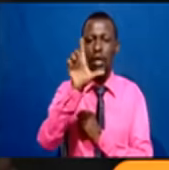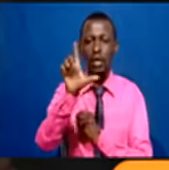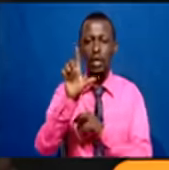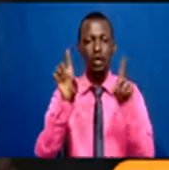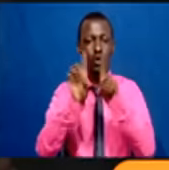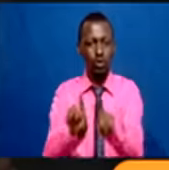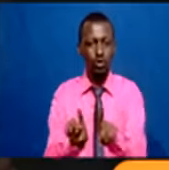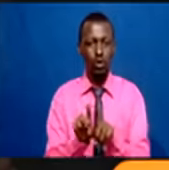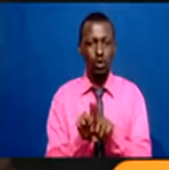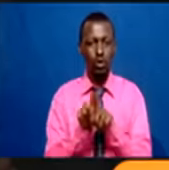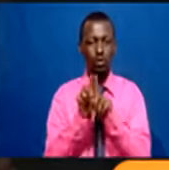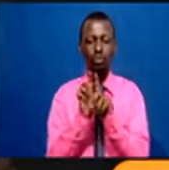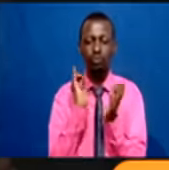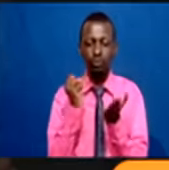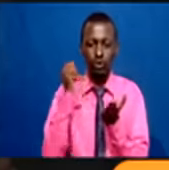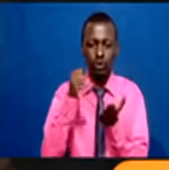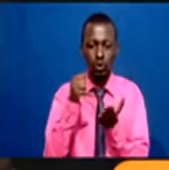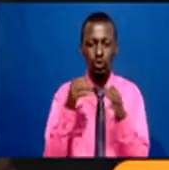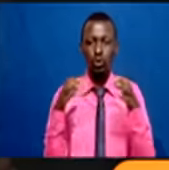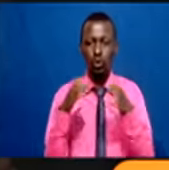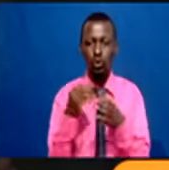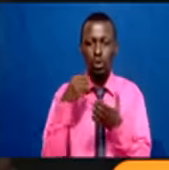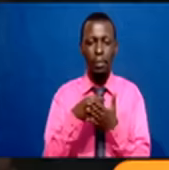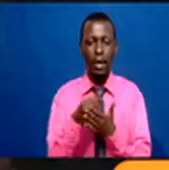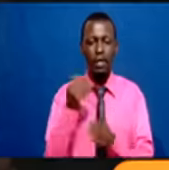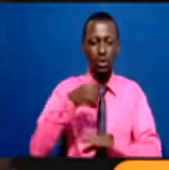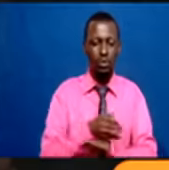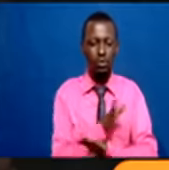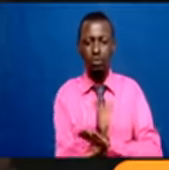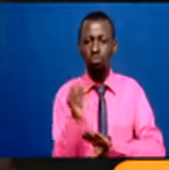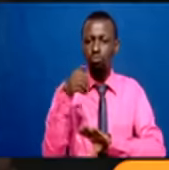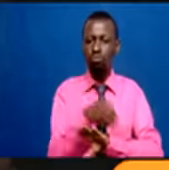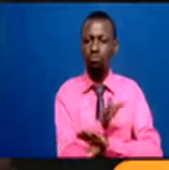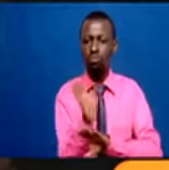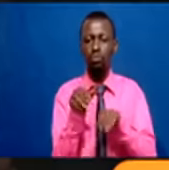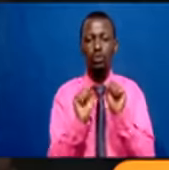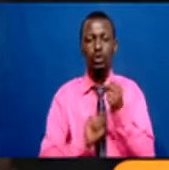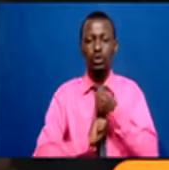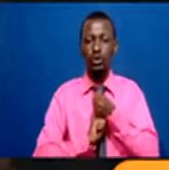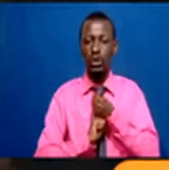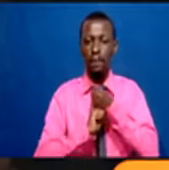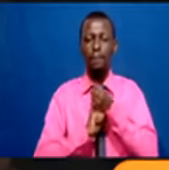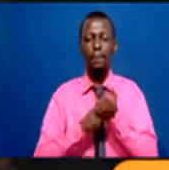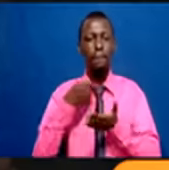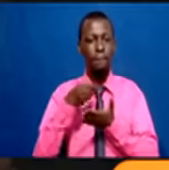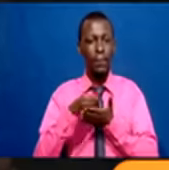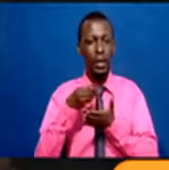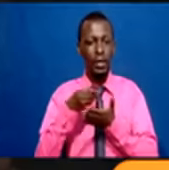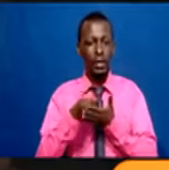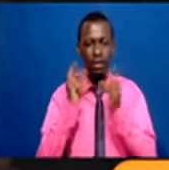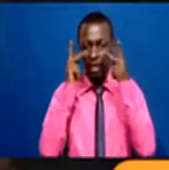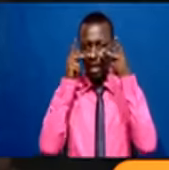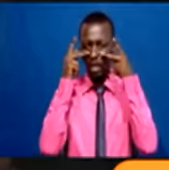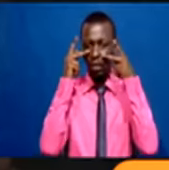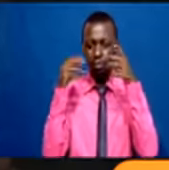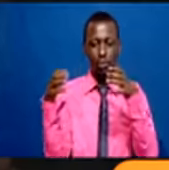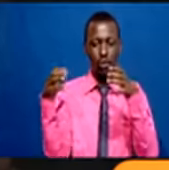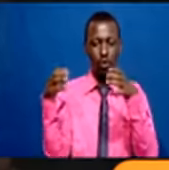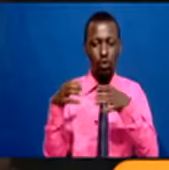the epicenter of the laundering network, implicated as a key financier of the terror group.